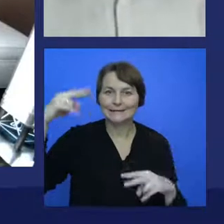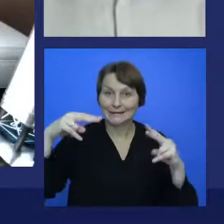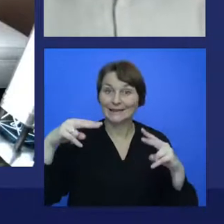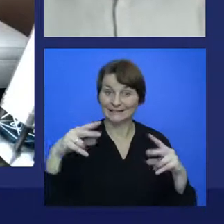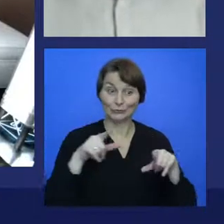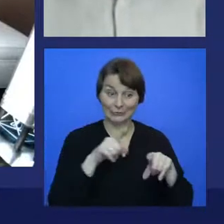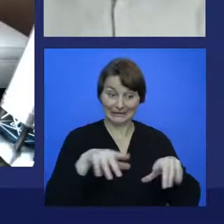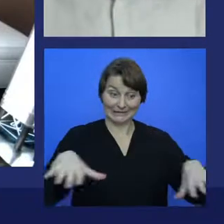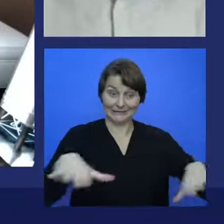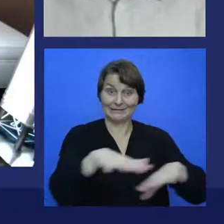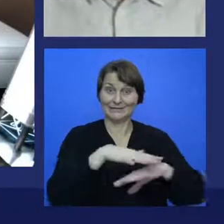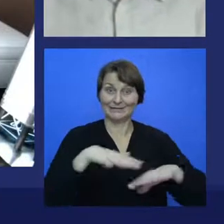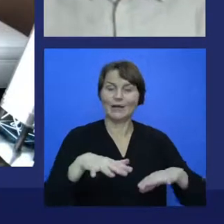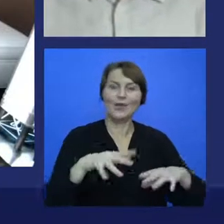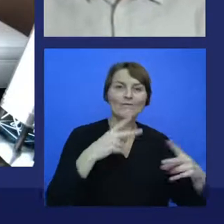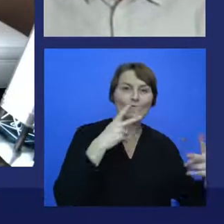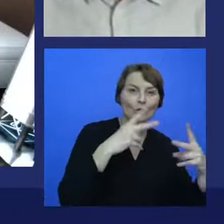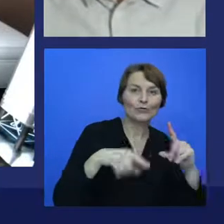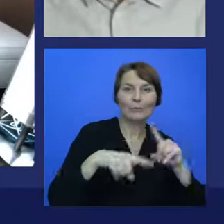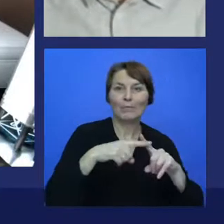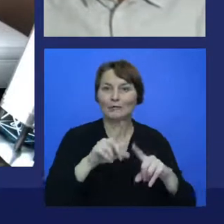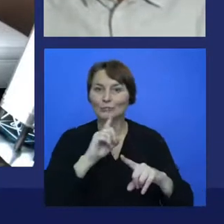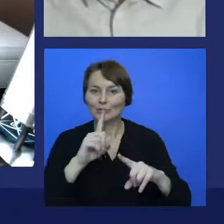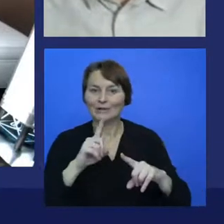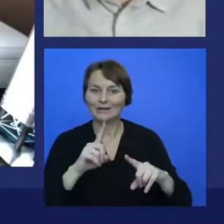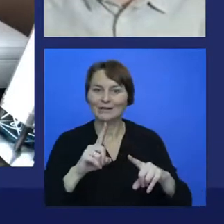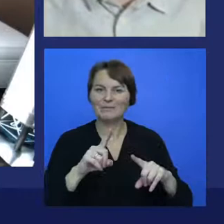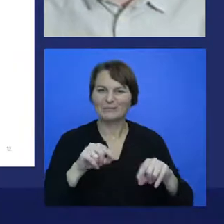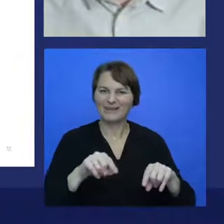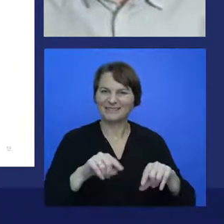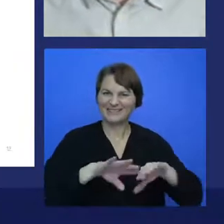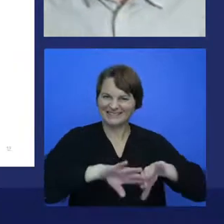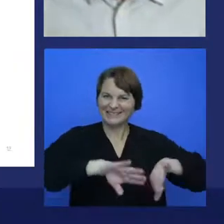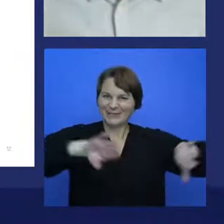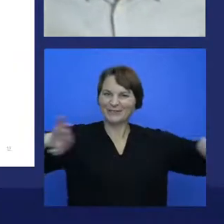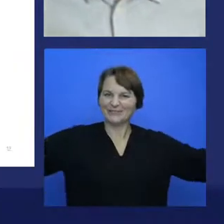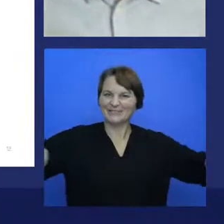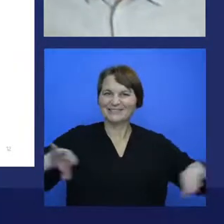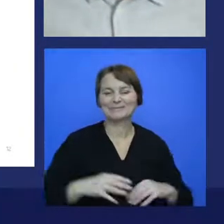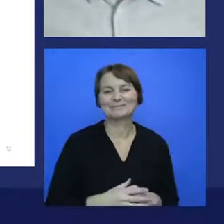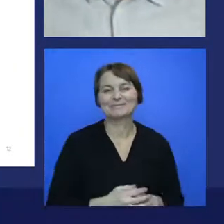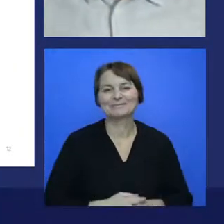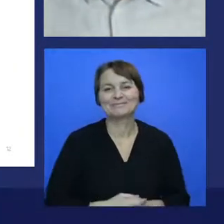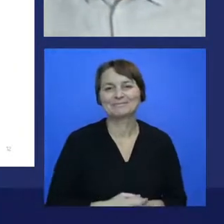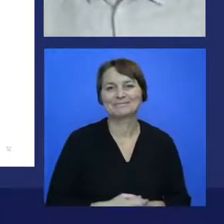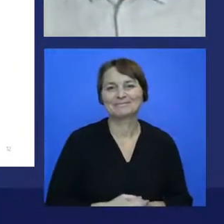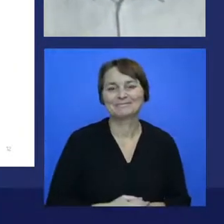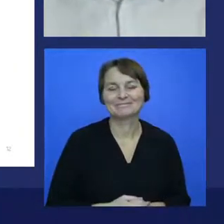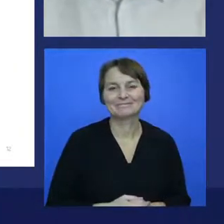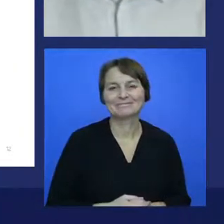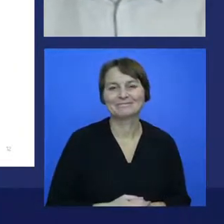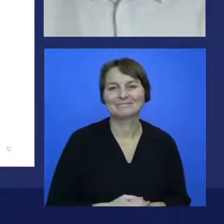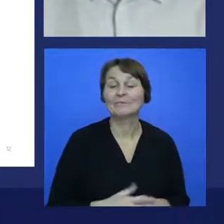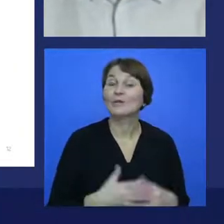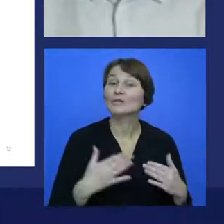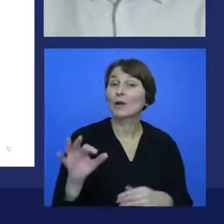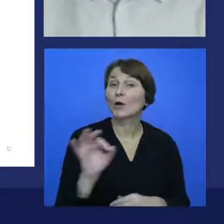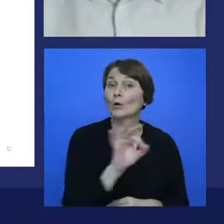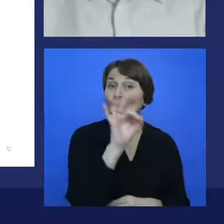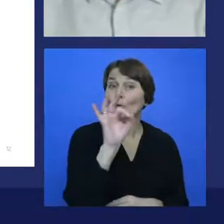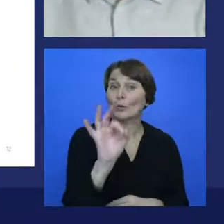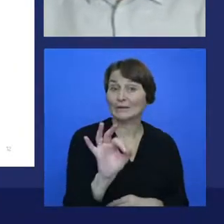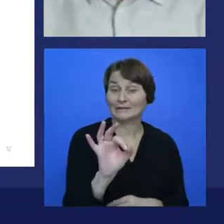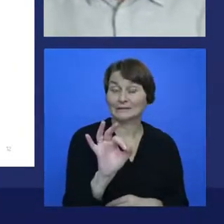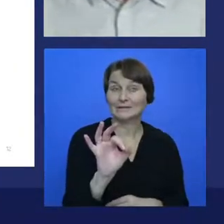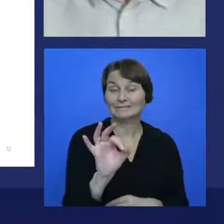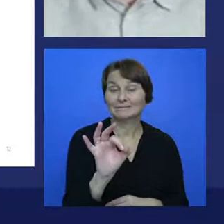in the same virtual space, even though they're in different physical spaces. So the question we kind of asked ourselves, and the story